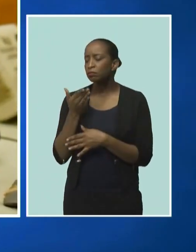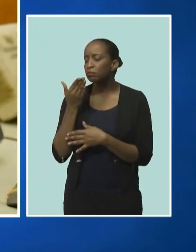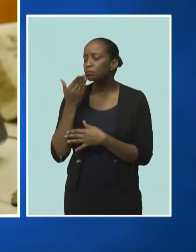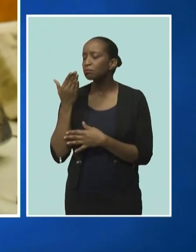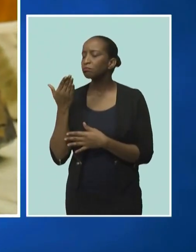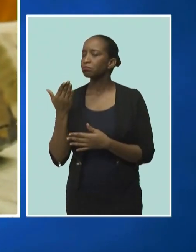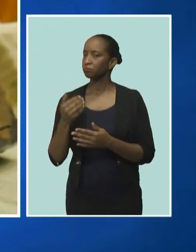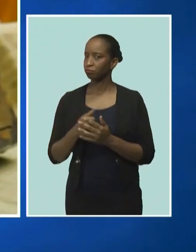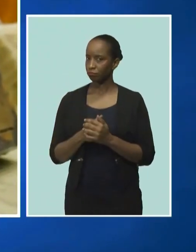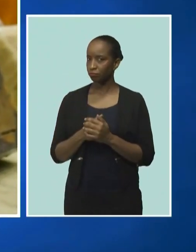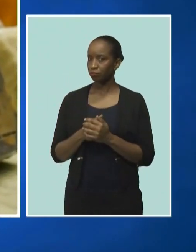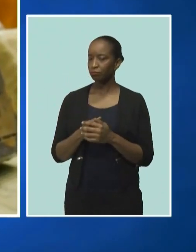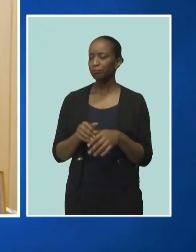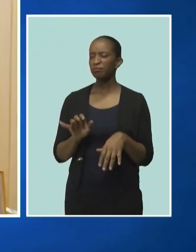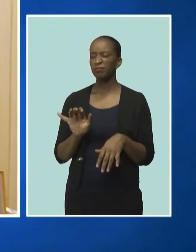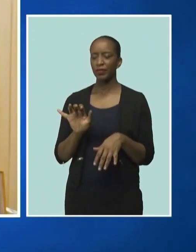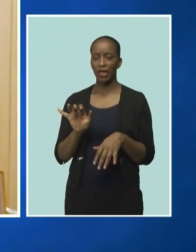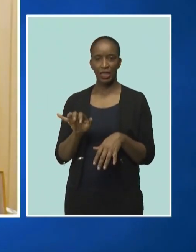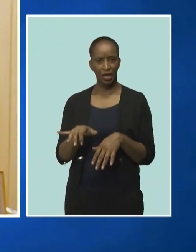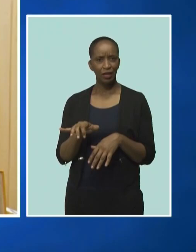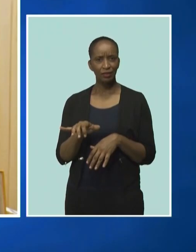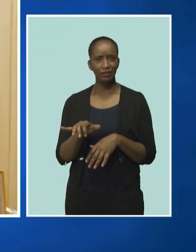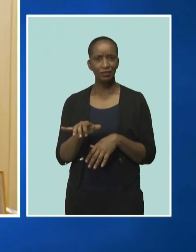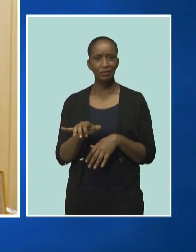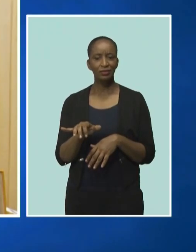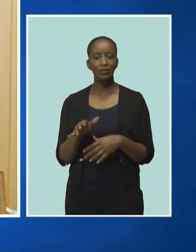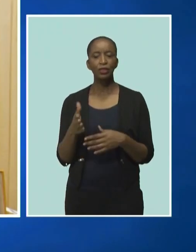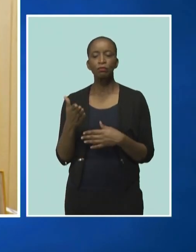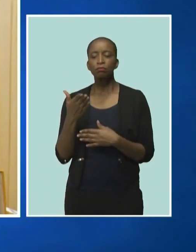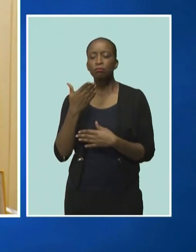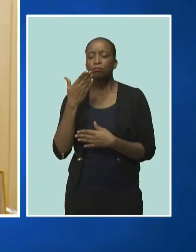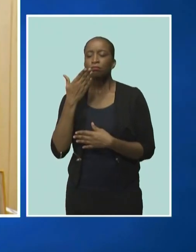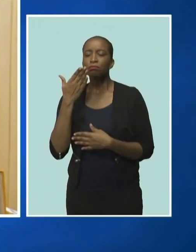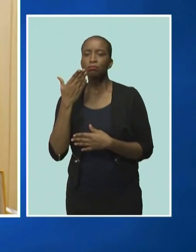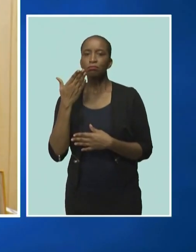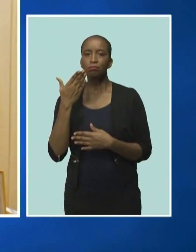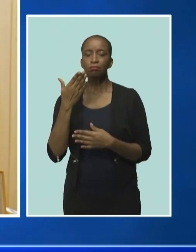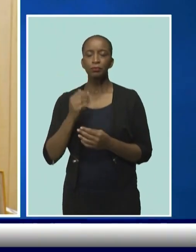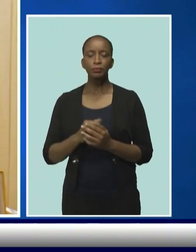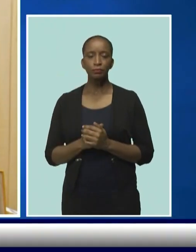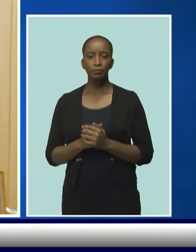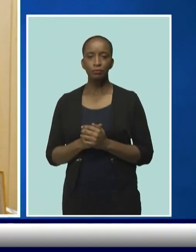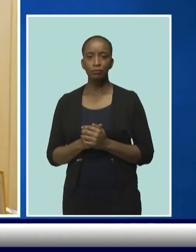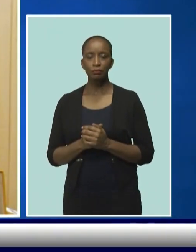soap and soap is the scent, really.